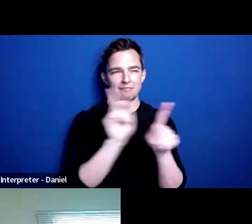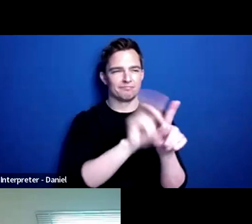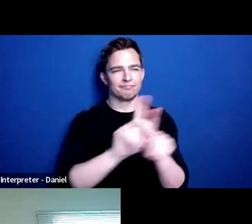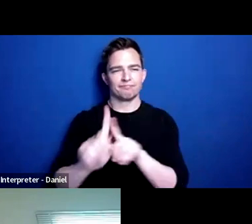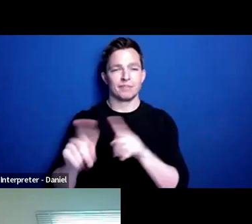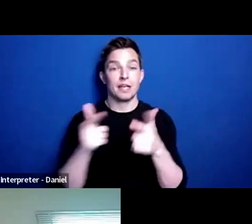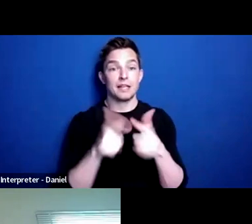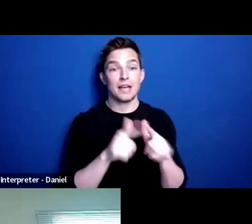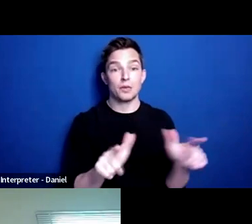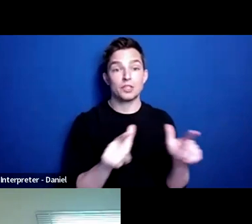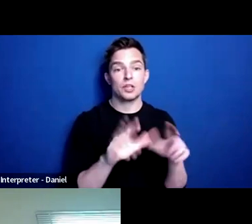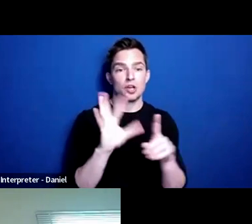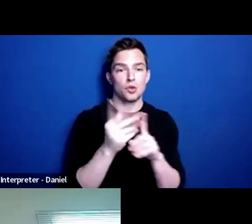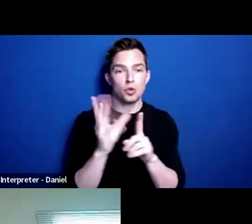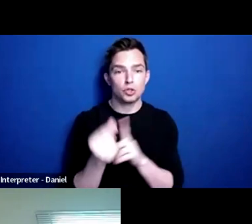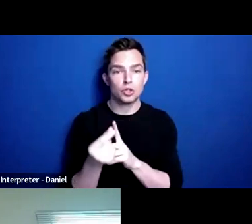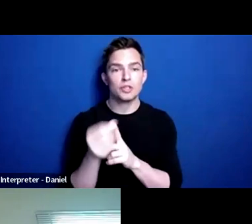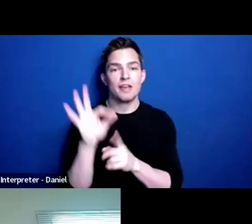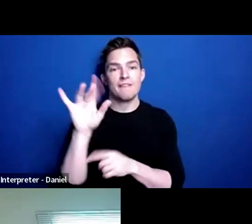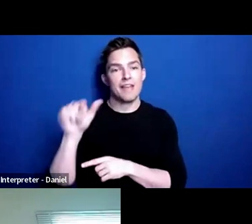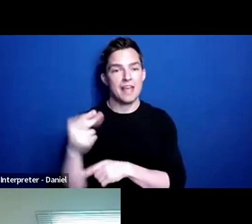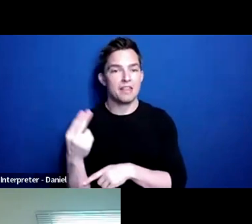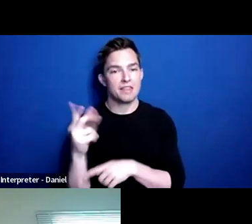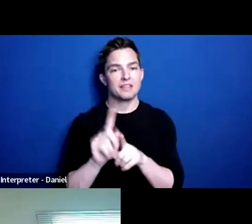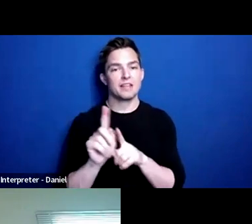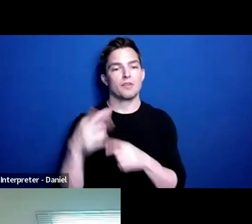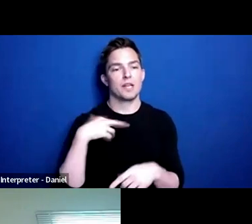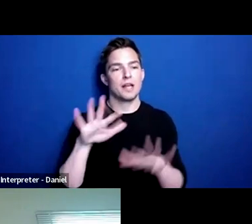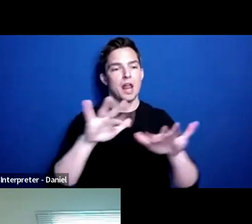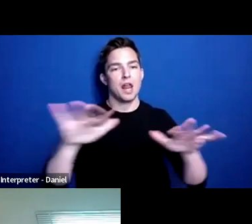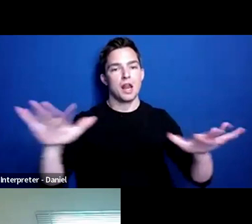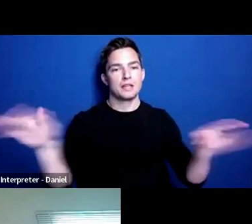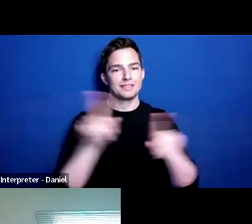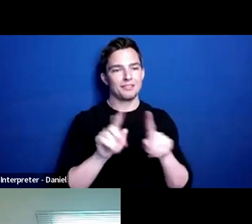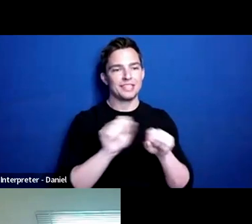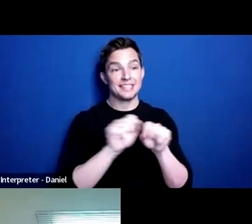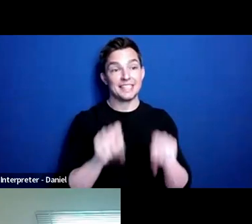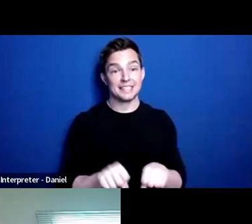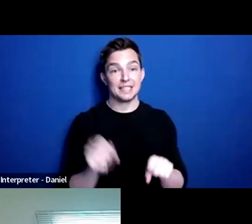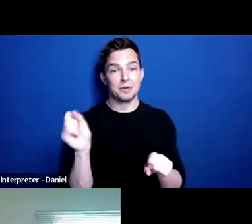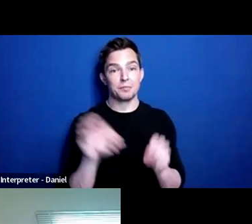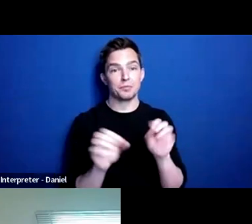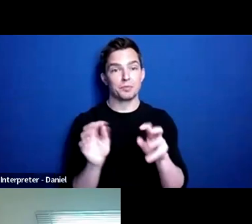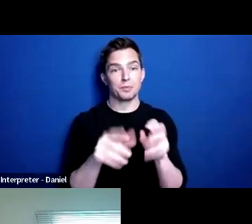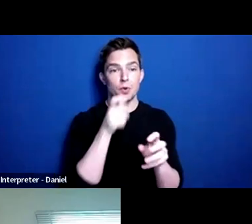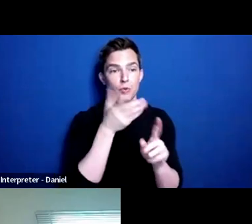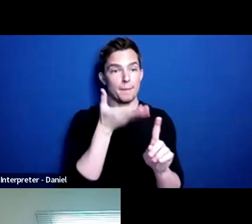languages and cultures and faith and all of these systems that make up who they